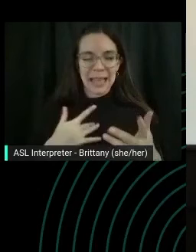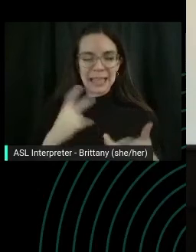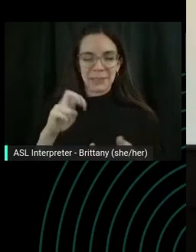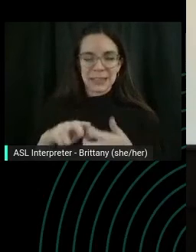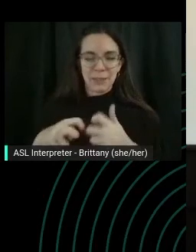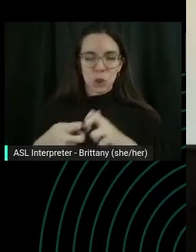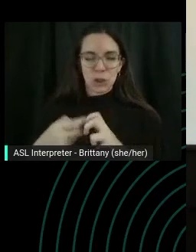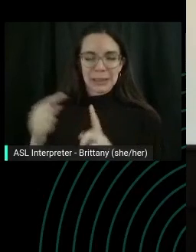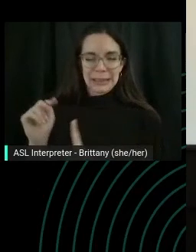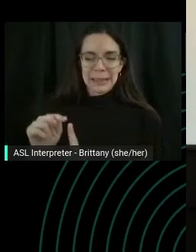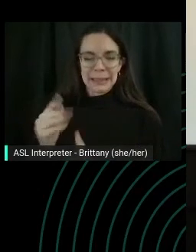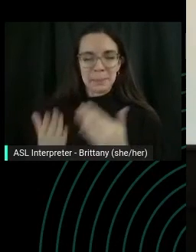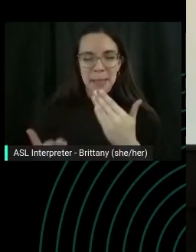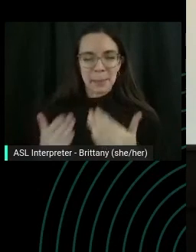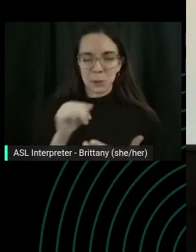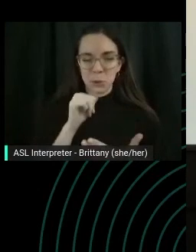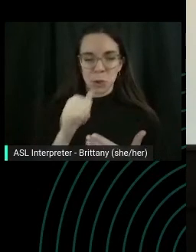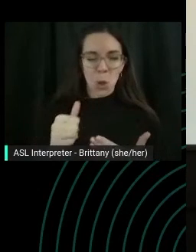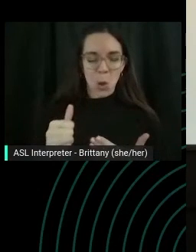person.